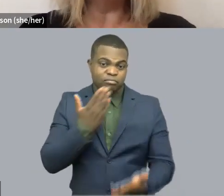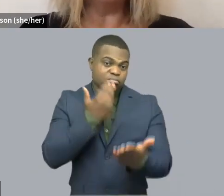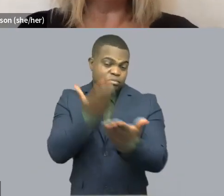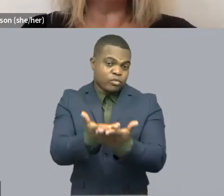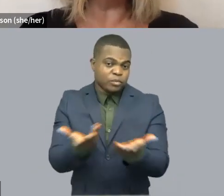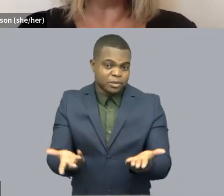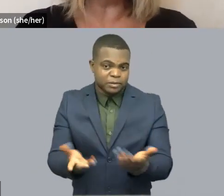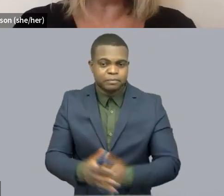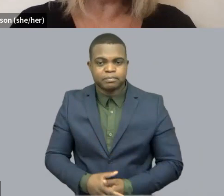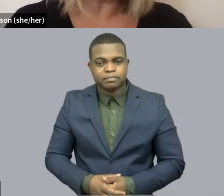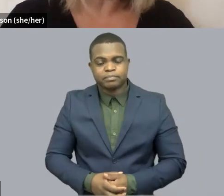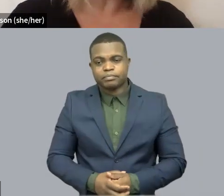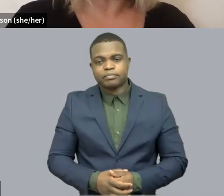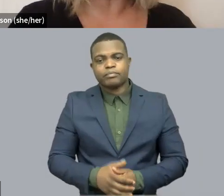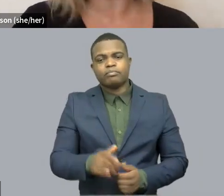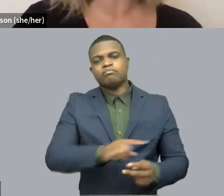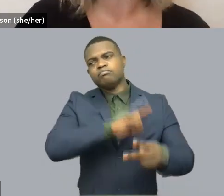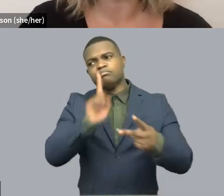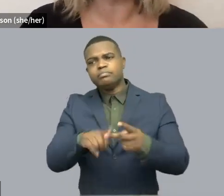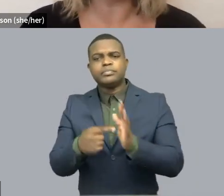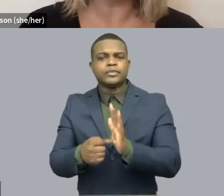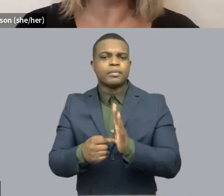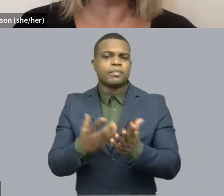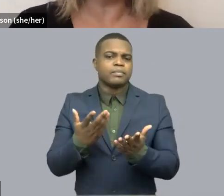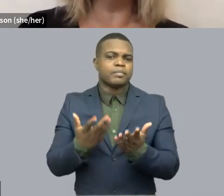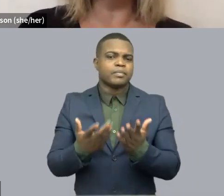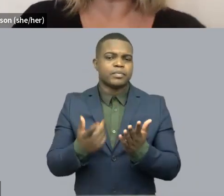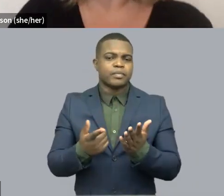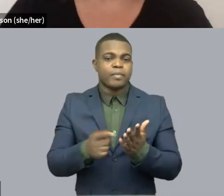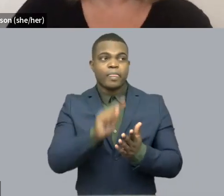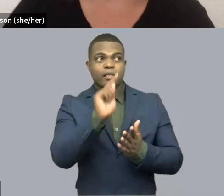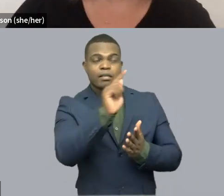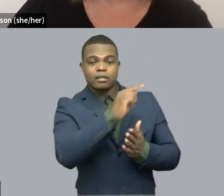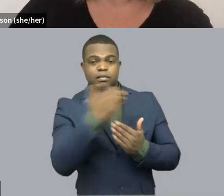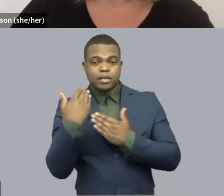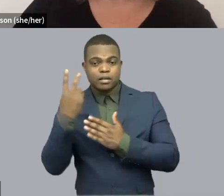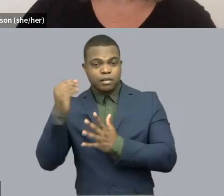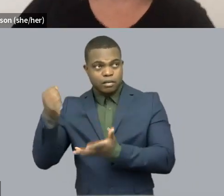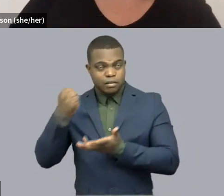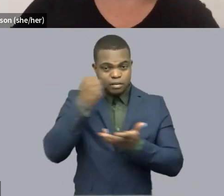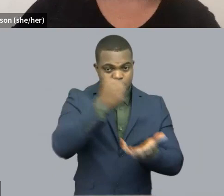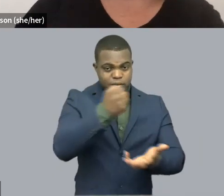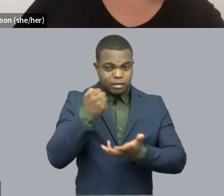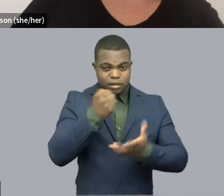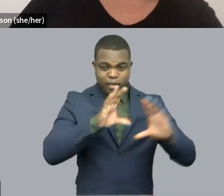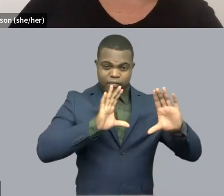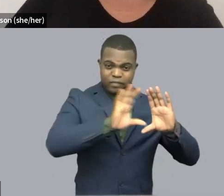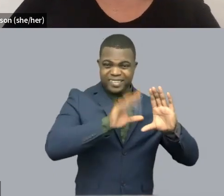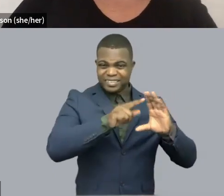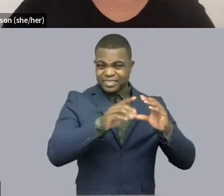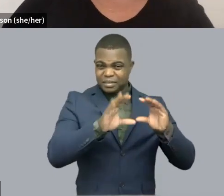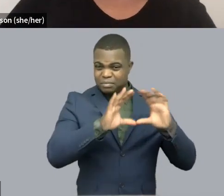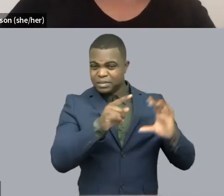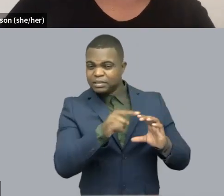The role that investors can play in overseeing the practices, for example, of spyware companies they fund.